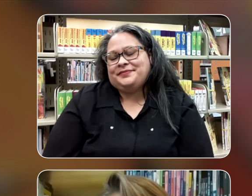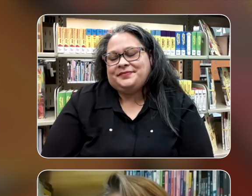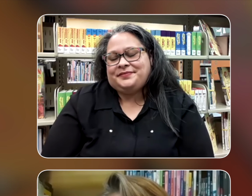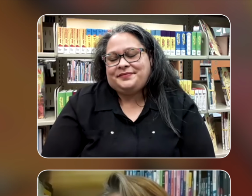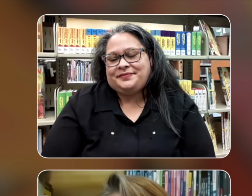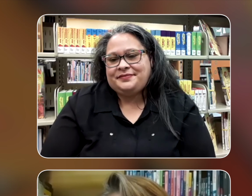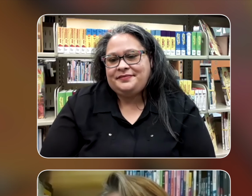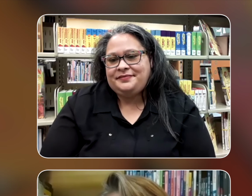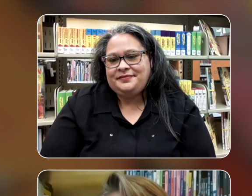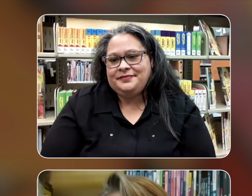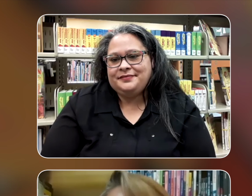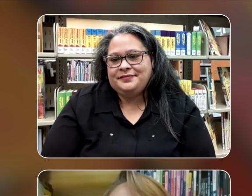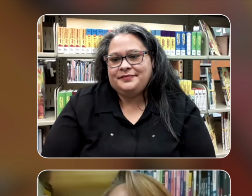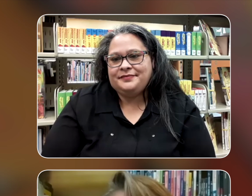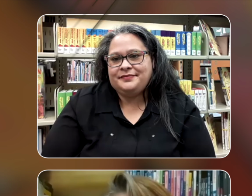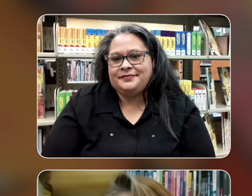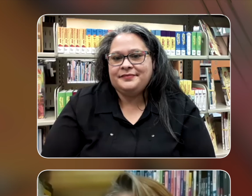columpios a jugar sola.